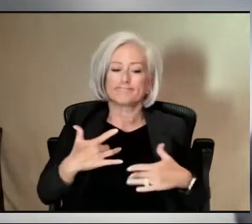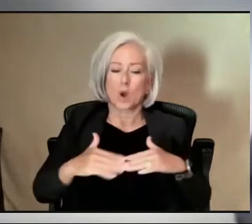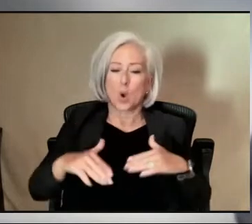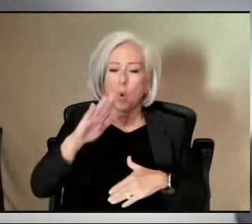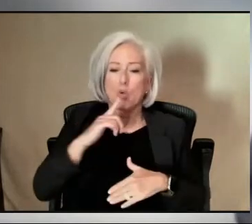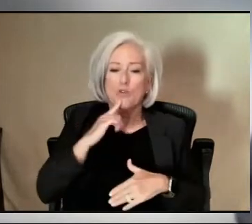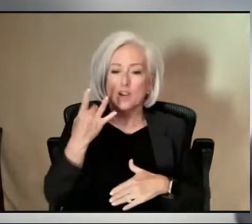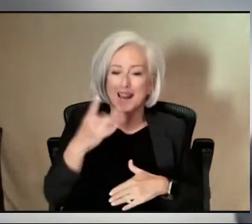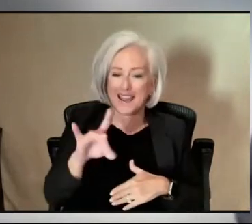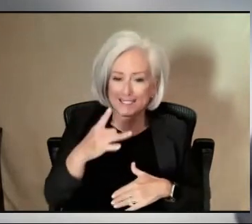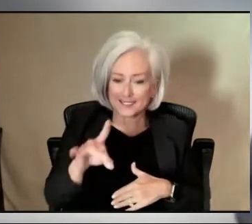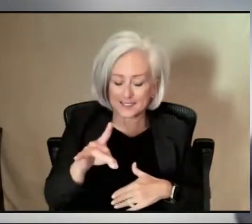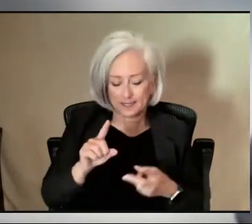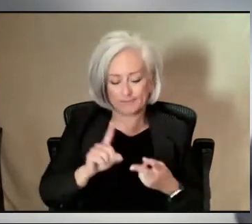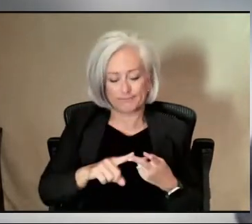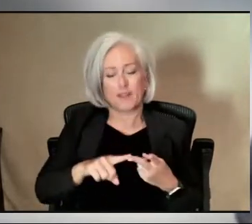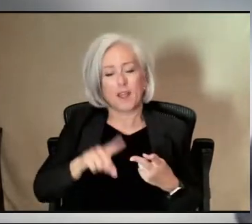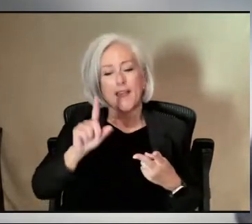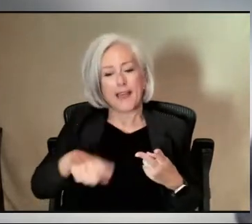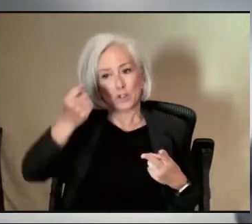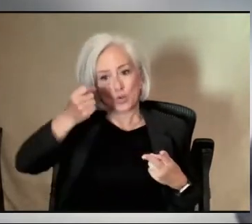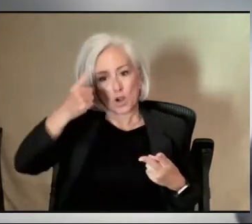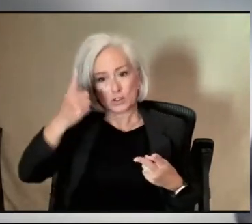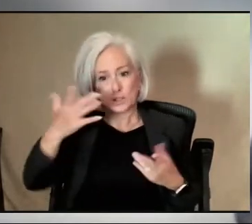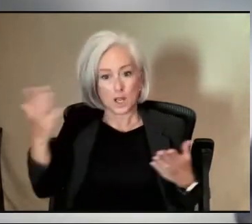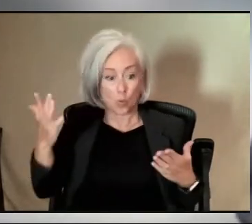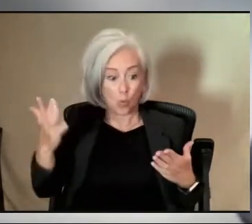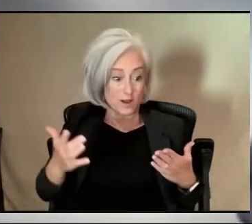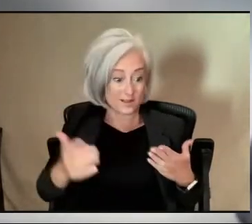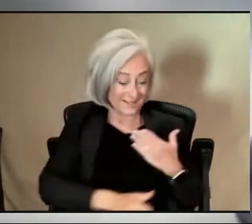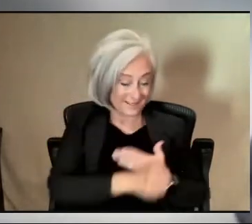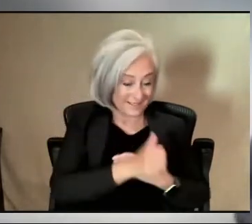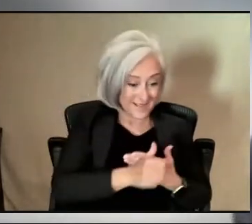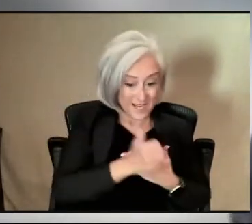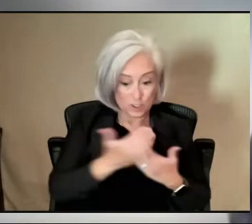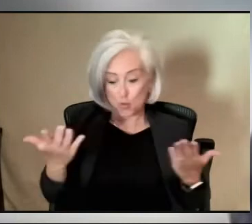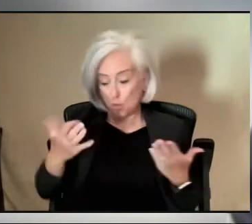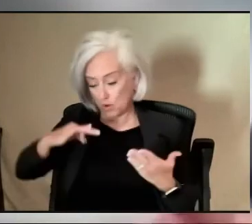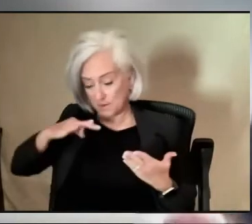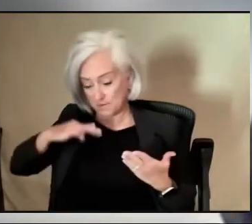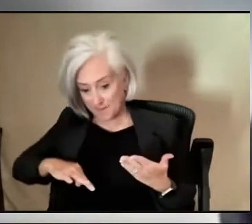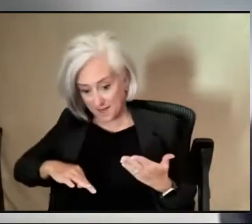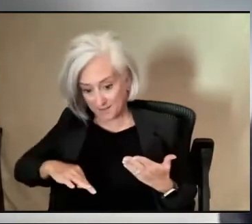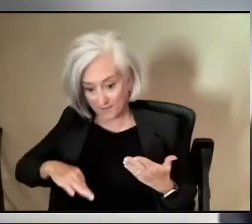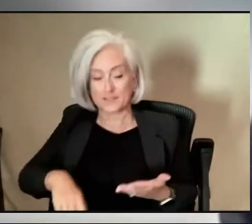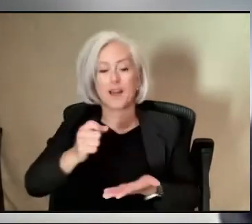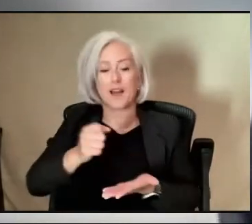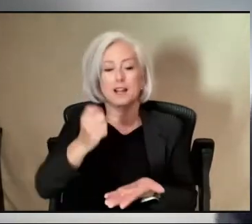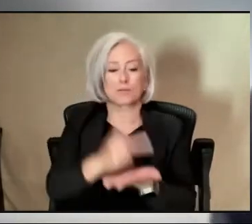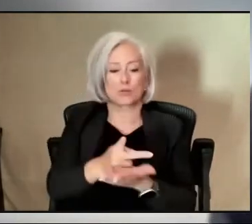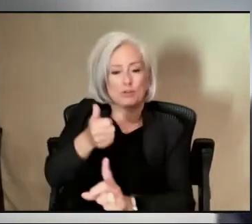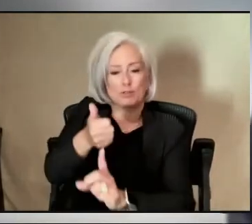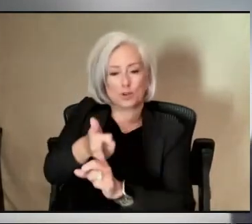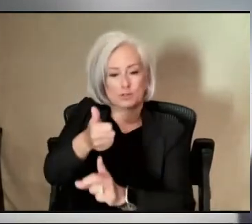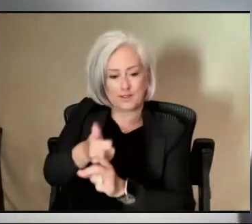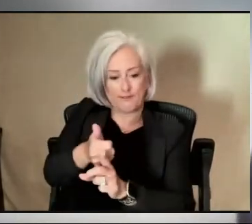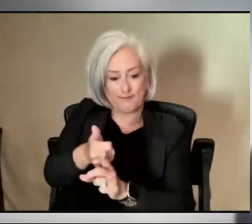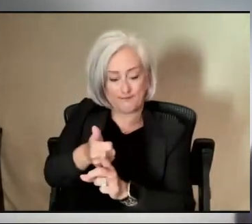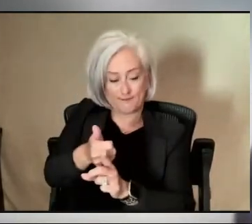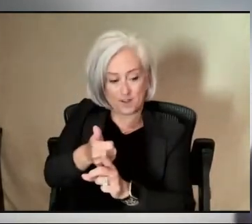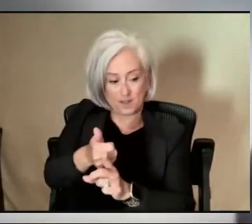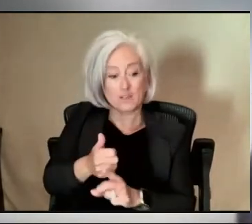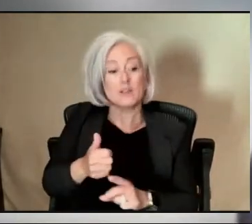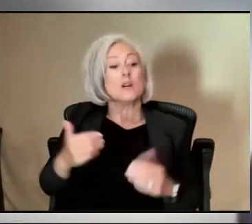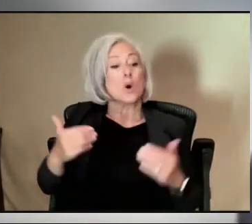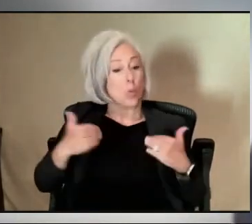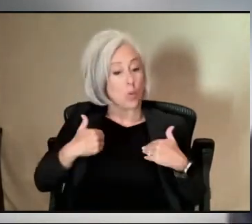be able to understand the risks and benefits and give us your informed consent. Once we have all those criteria, then